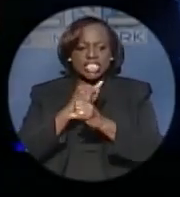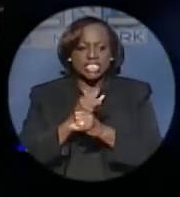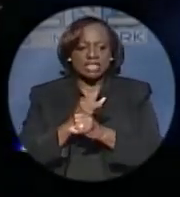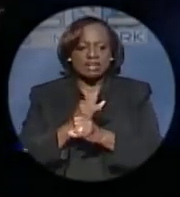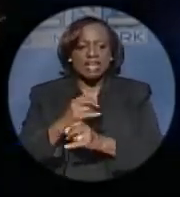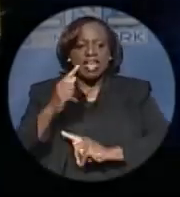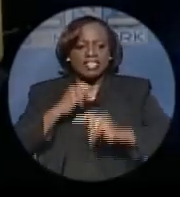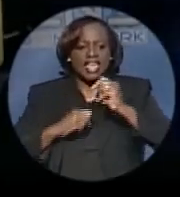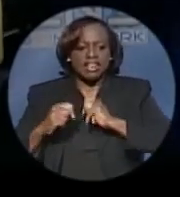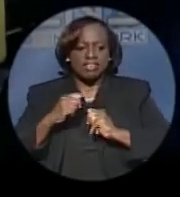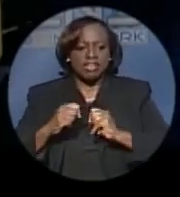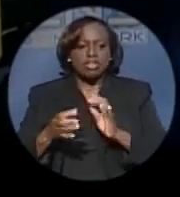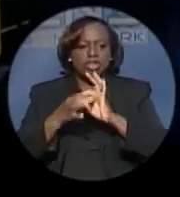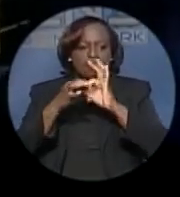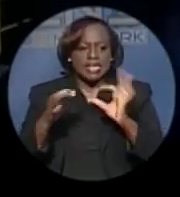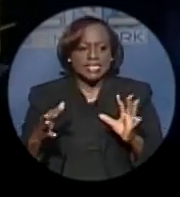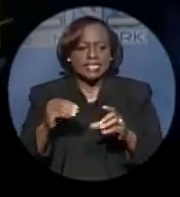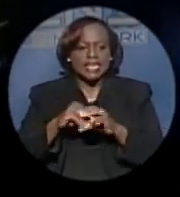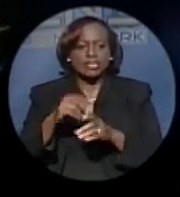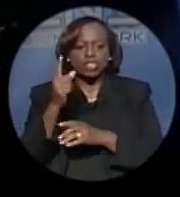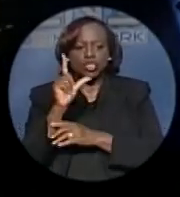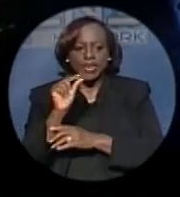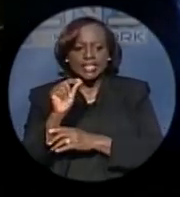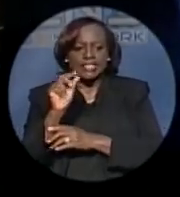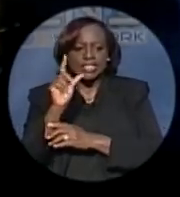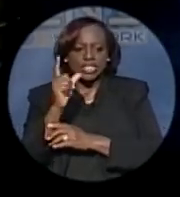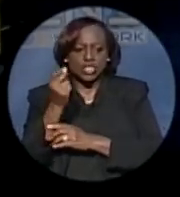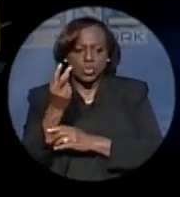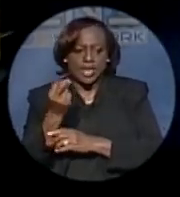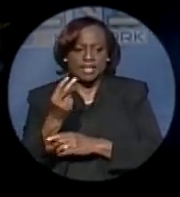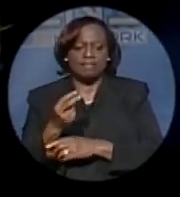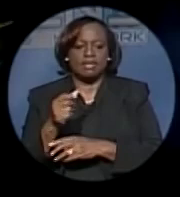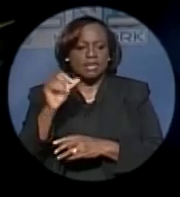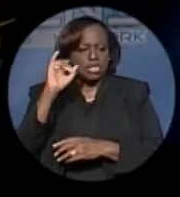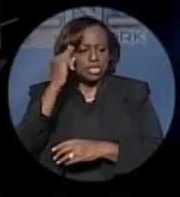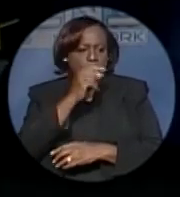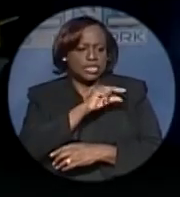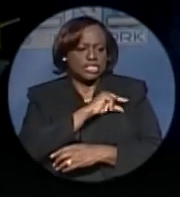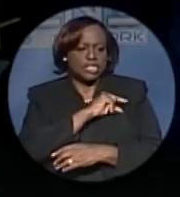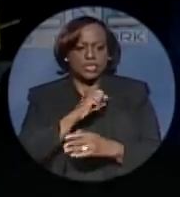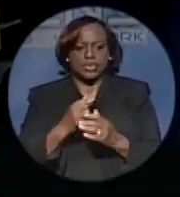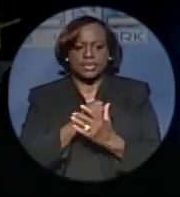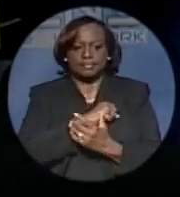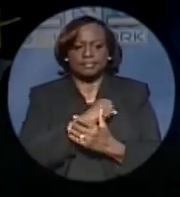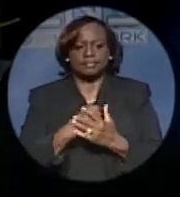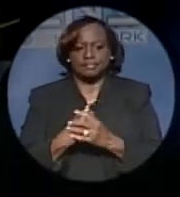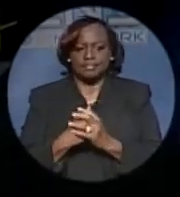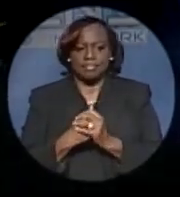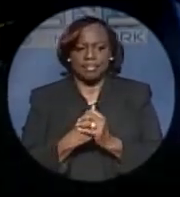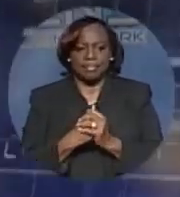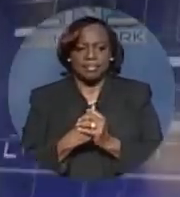in 2012. With your ZNS News, I report, I'm Giovanni Stewart.